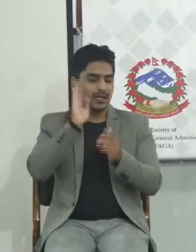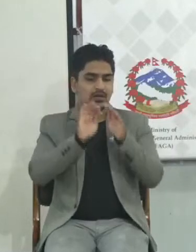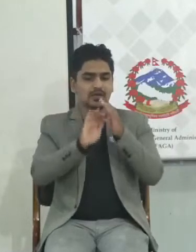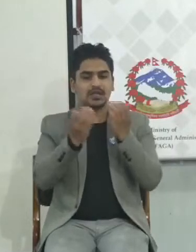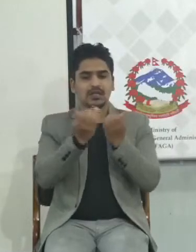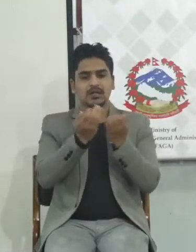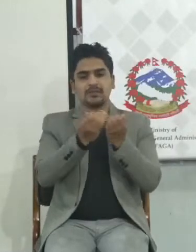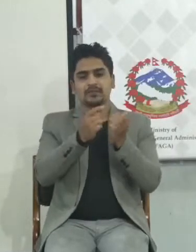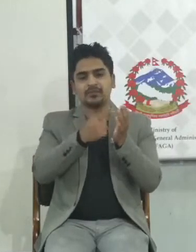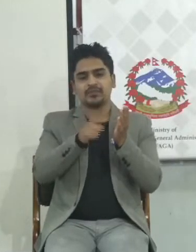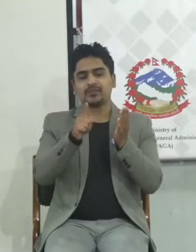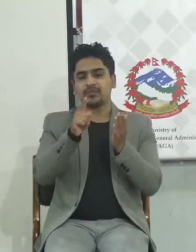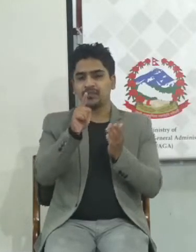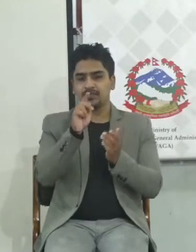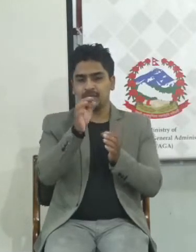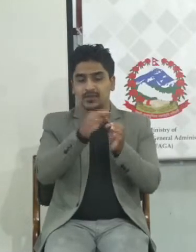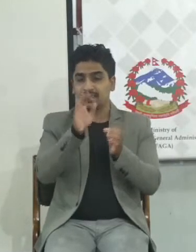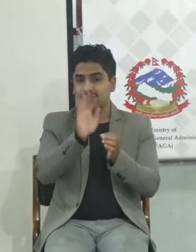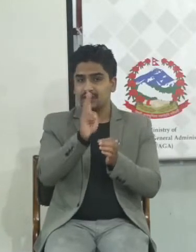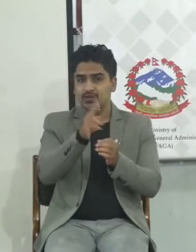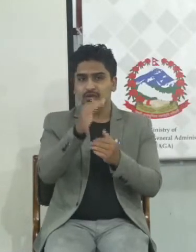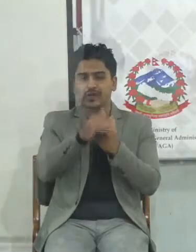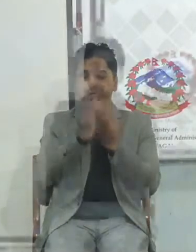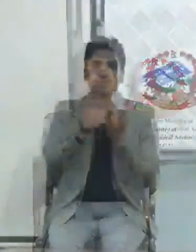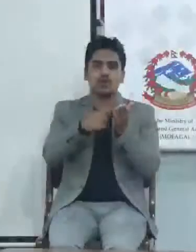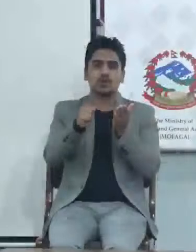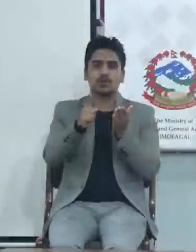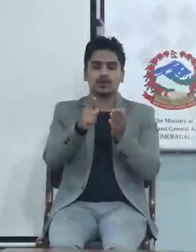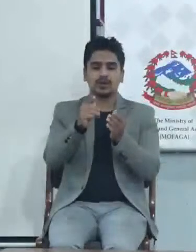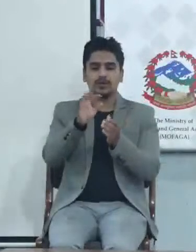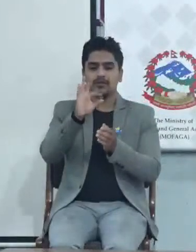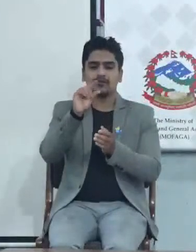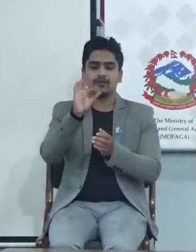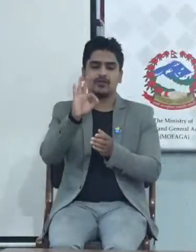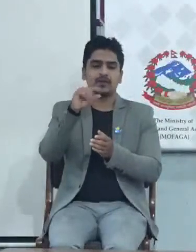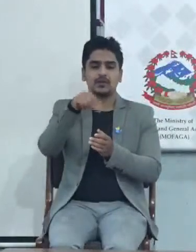the frequencies. But in Kathmandu, yes, we have a problem.